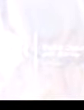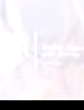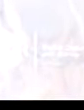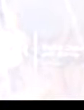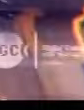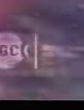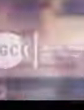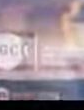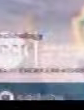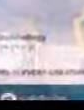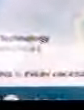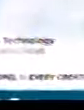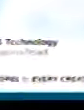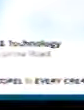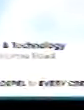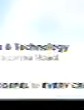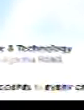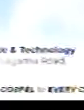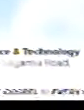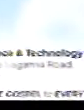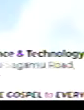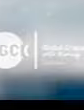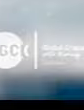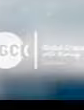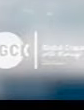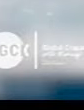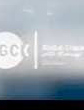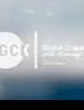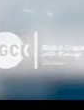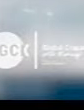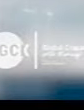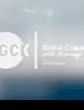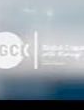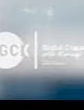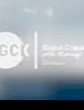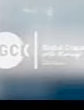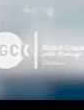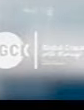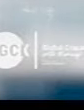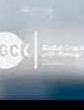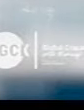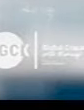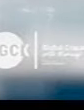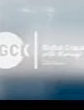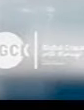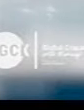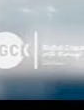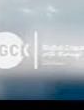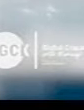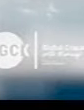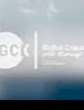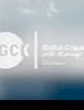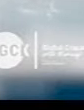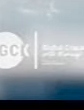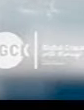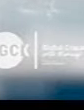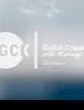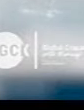worship service. Also featuring Ministers and Professionals Conference. Friday, July 29, Monday and Tuesday, August 1 and